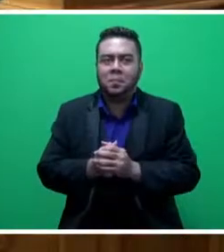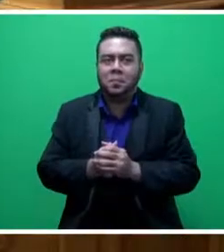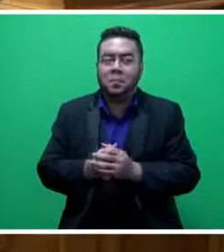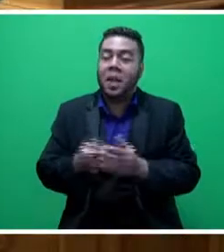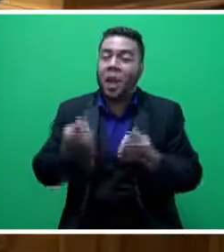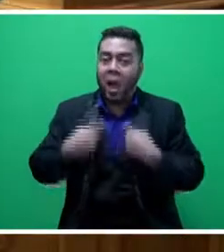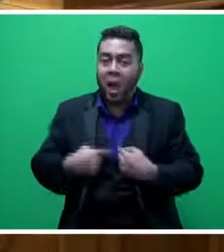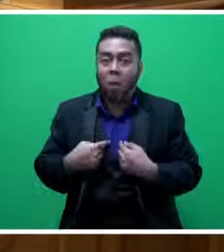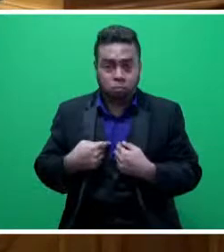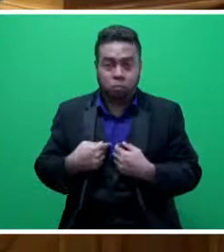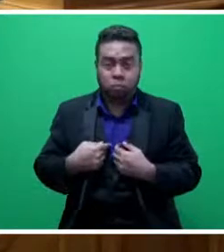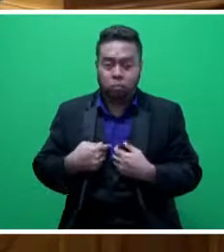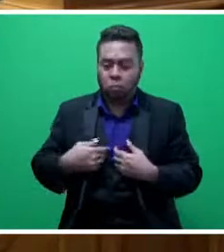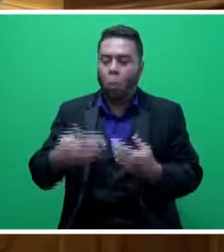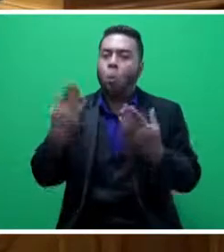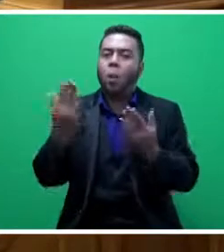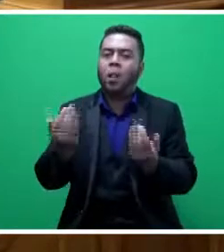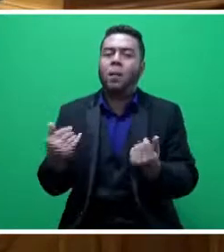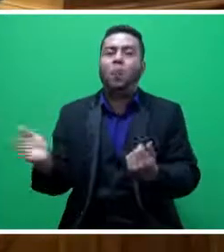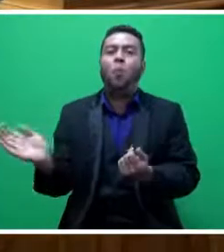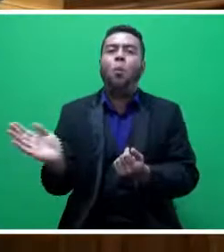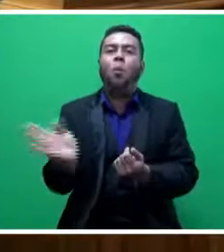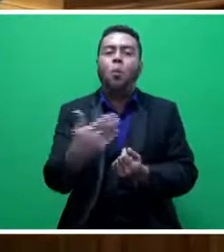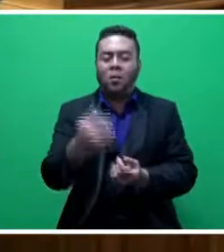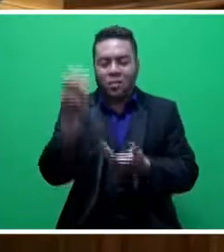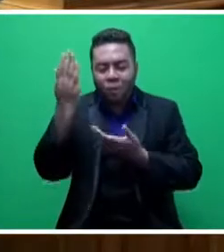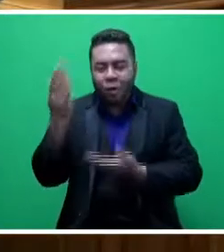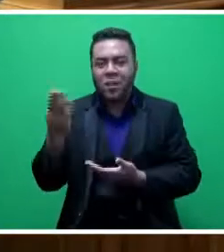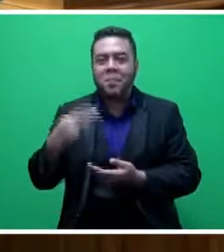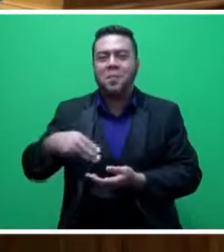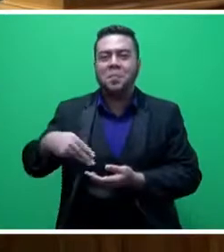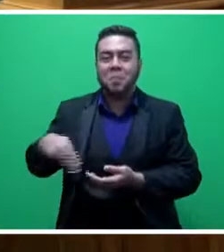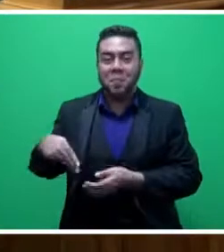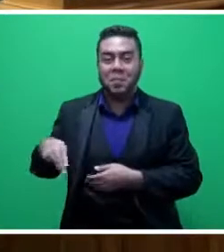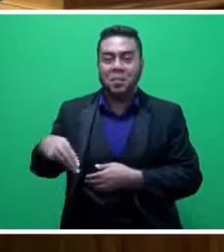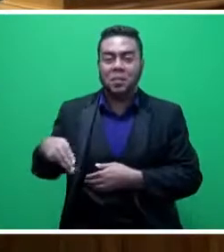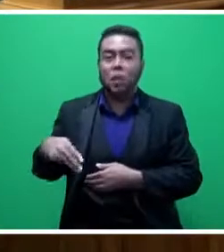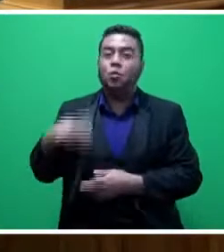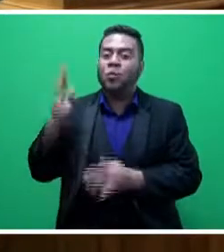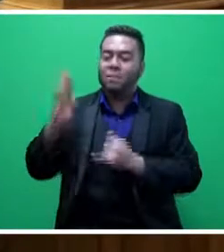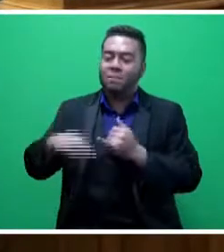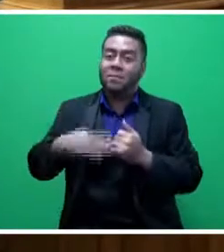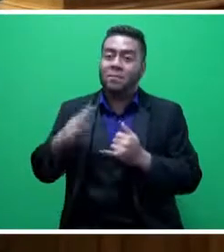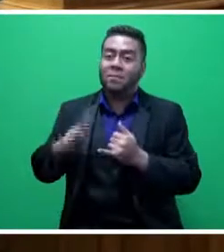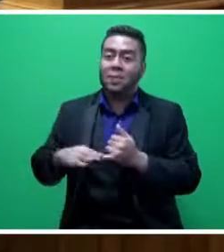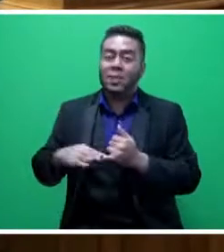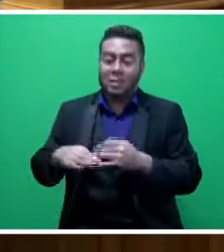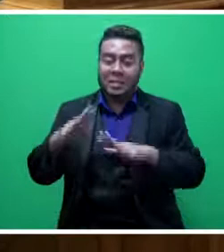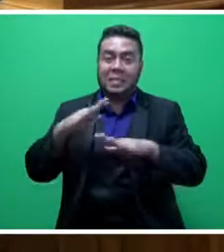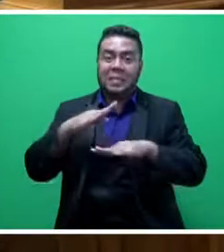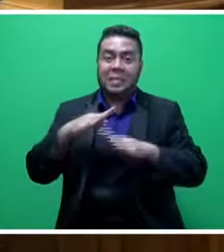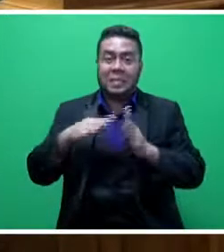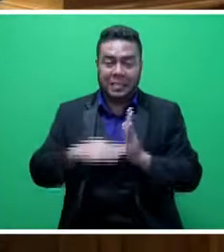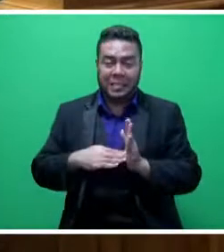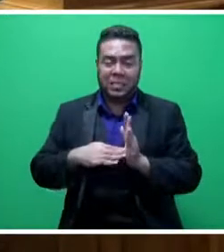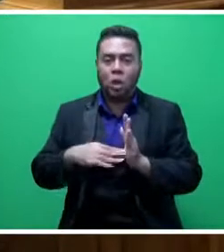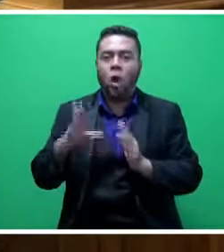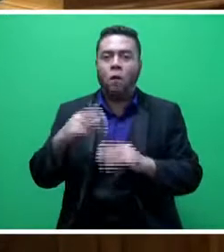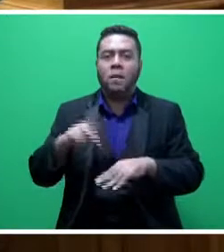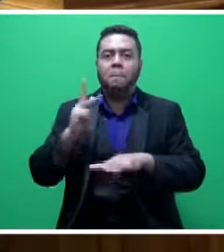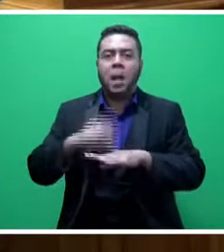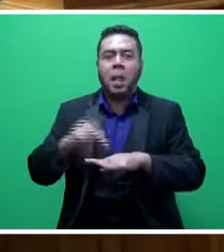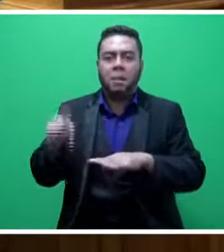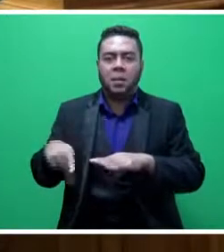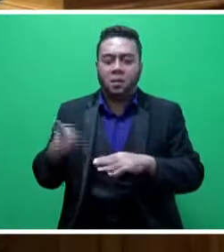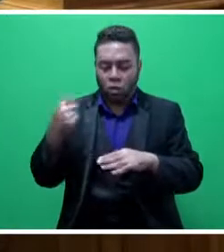I welcome all honourable members to the final sitting of Parliament